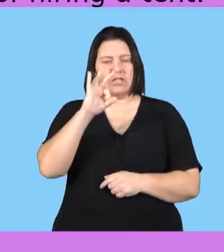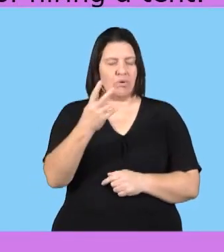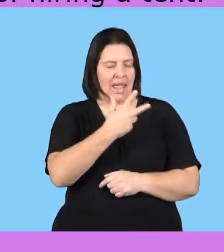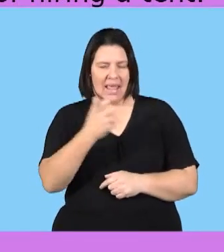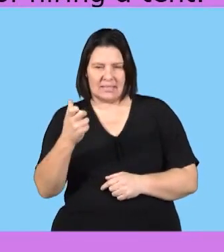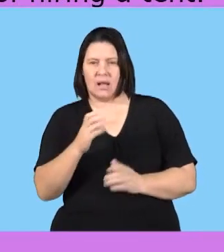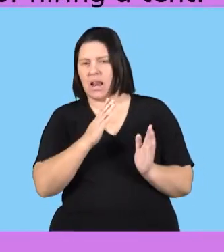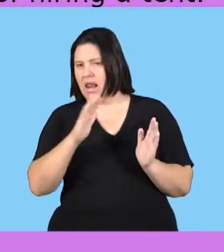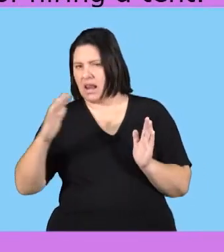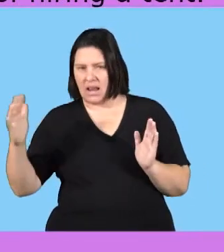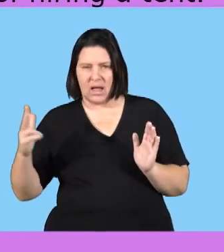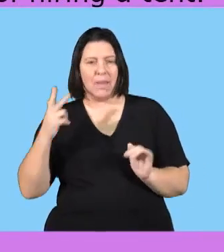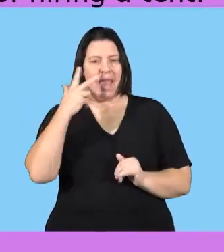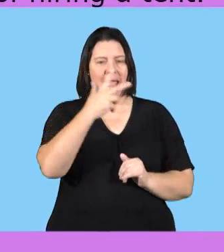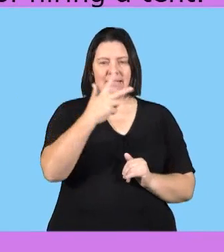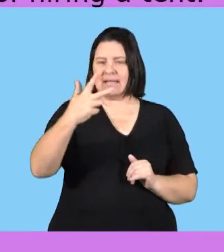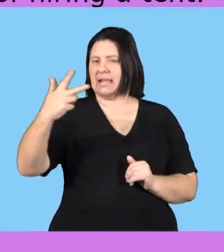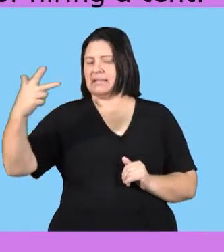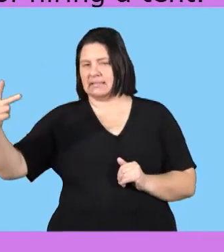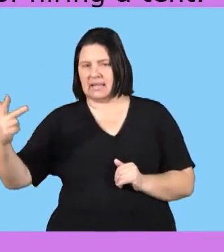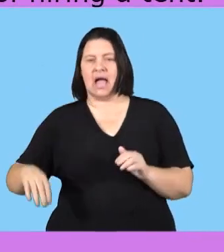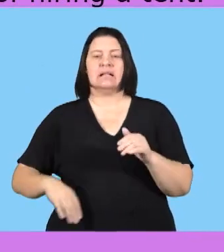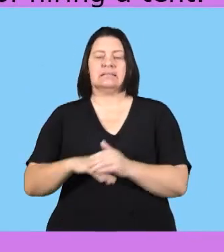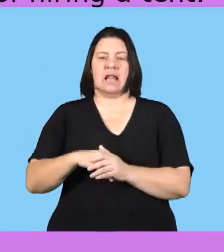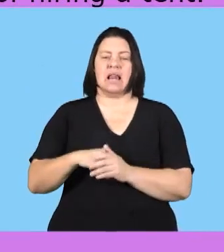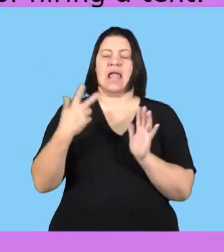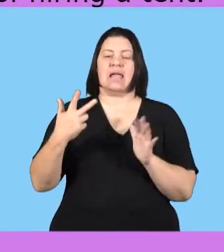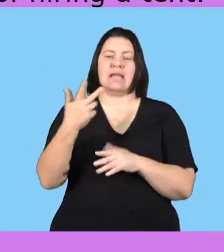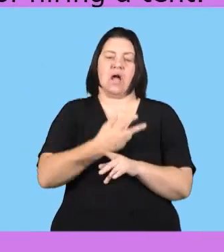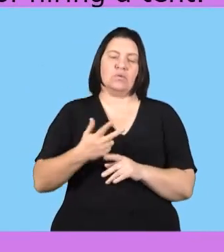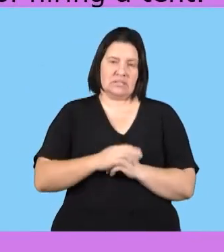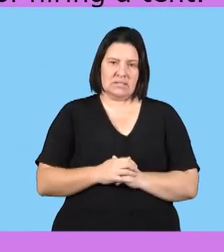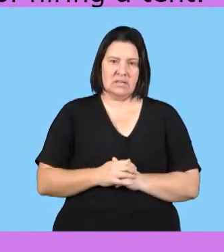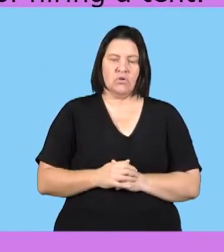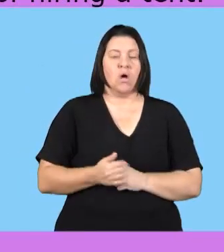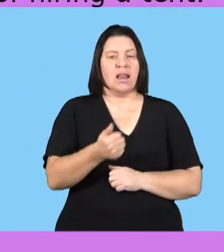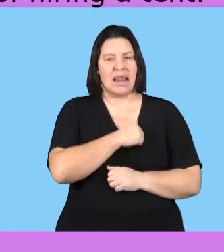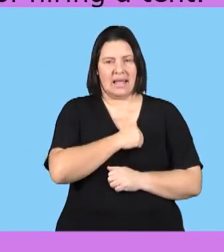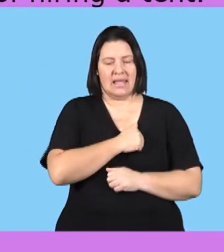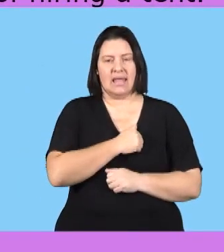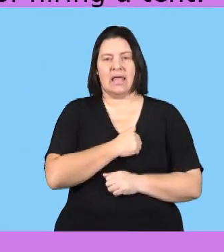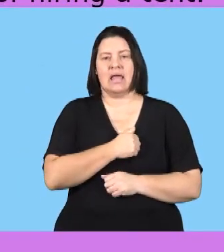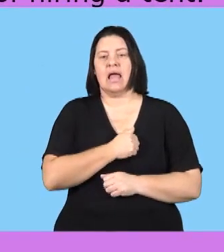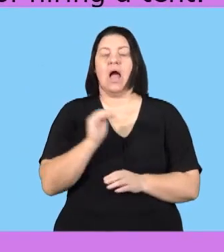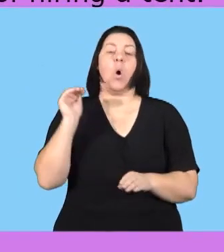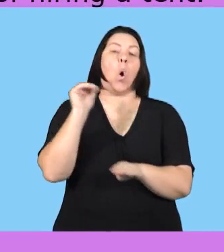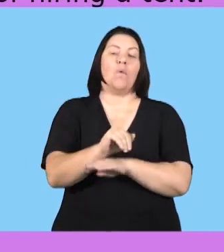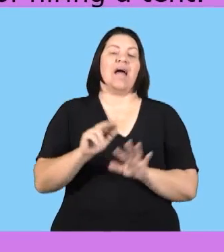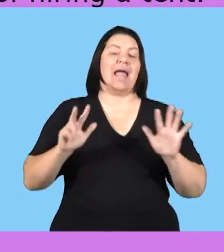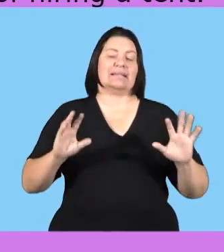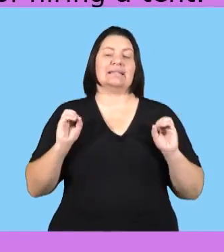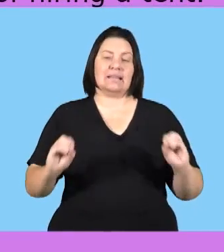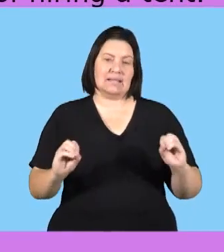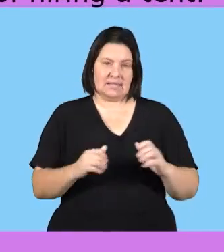Three, eight, it's going to be eight until the 8th hour. So lucky enough, this graph does not